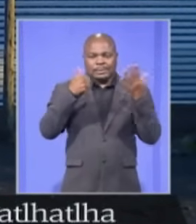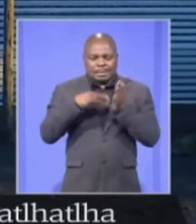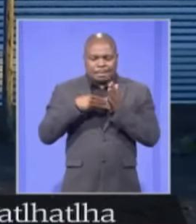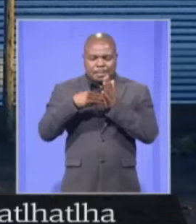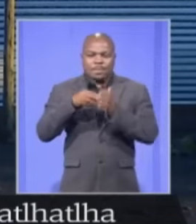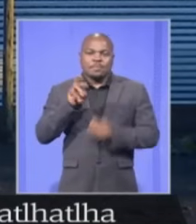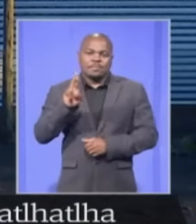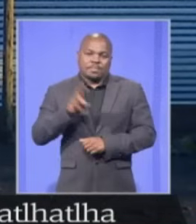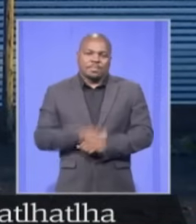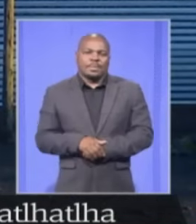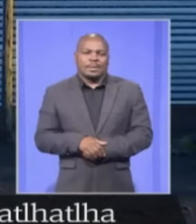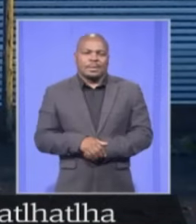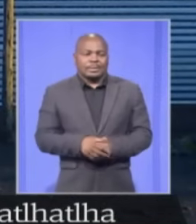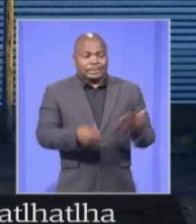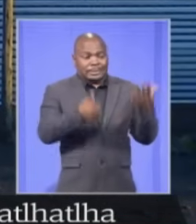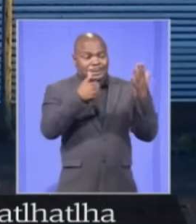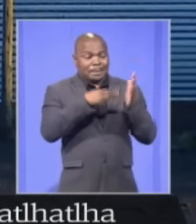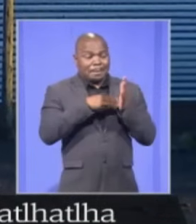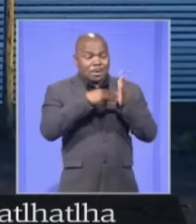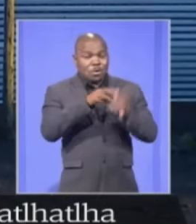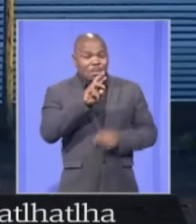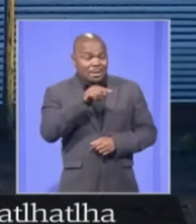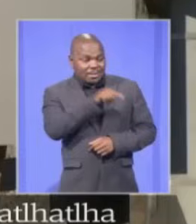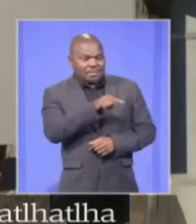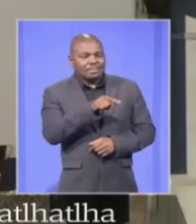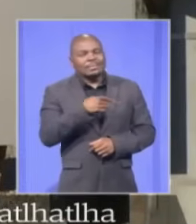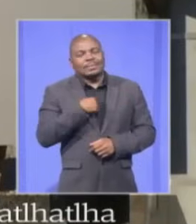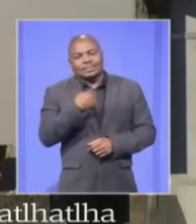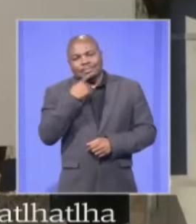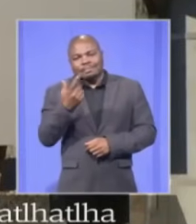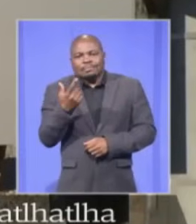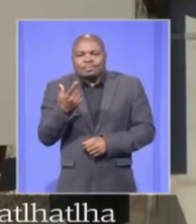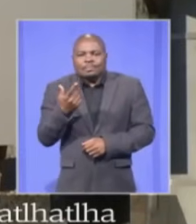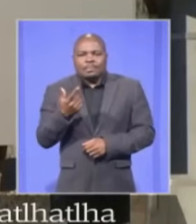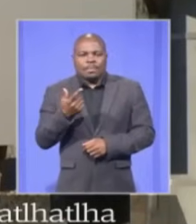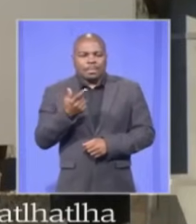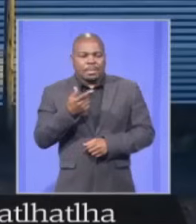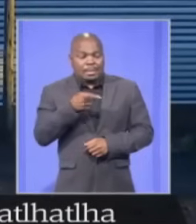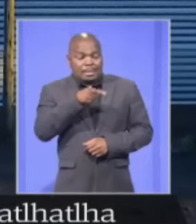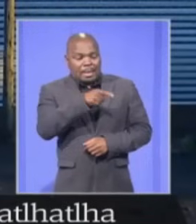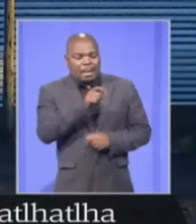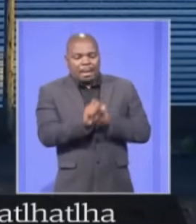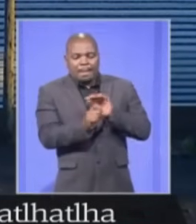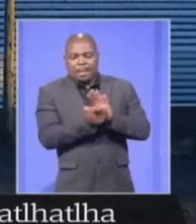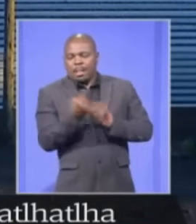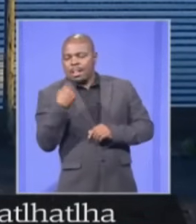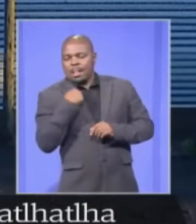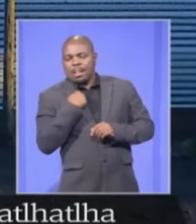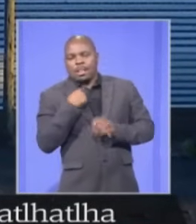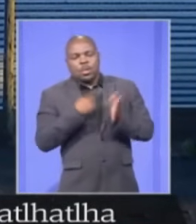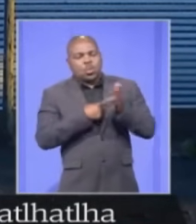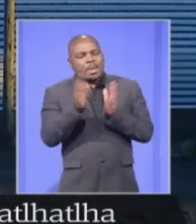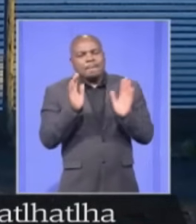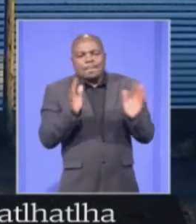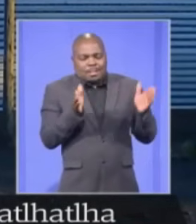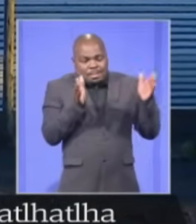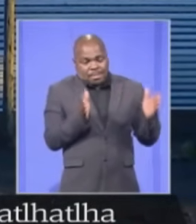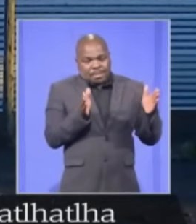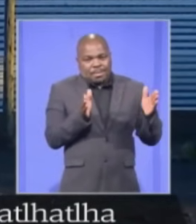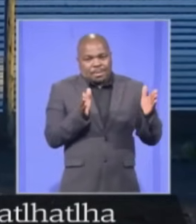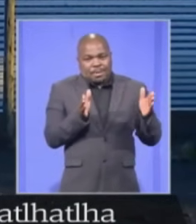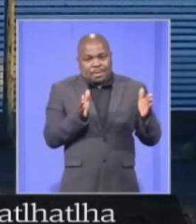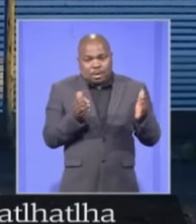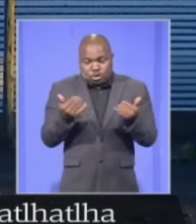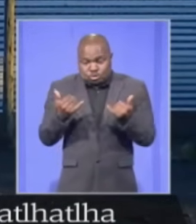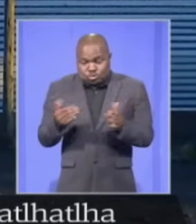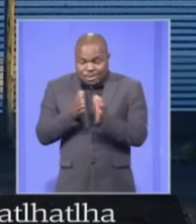I'm saying, the 6 million rand is only the ones that happened last week. So the ones of